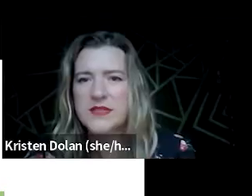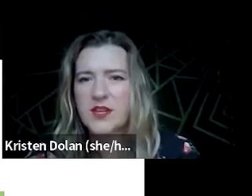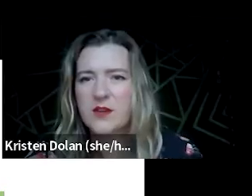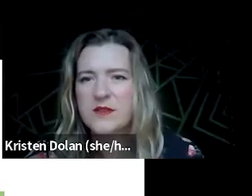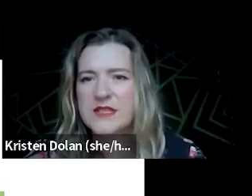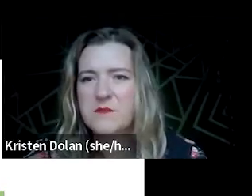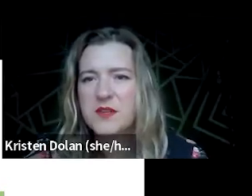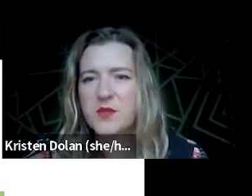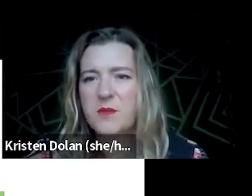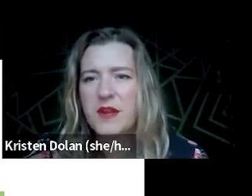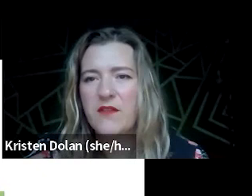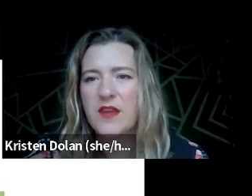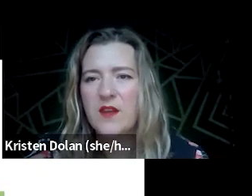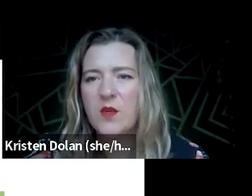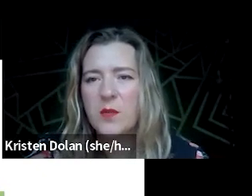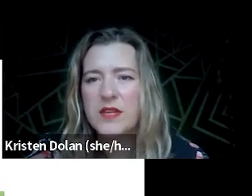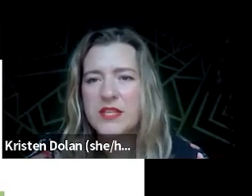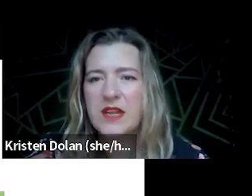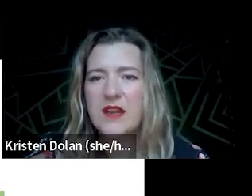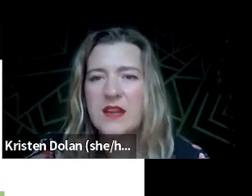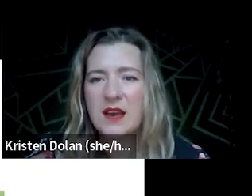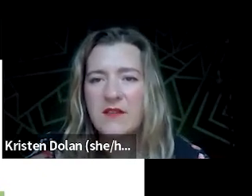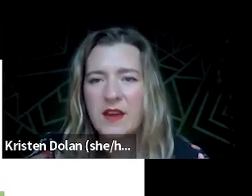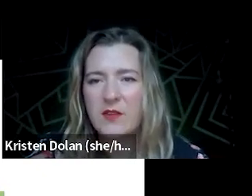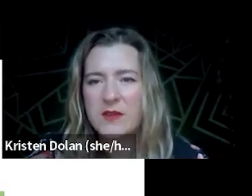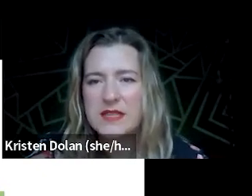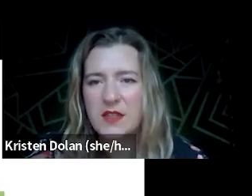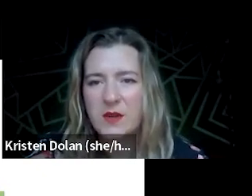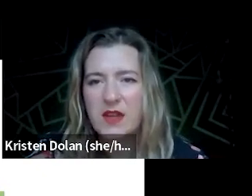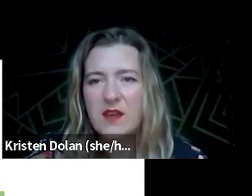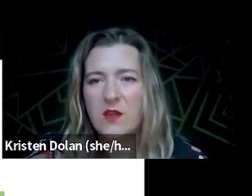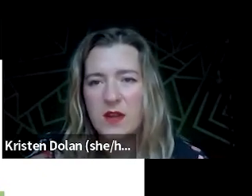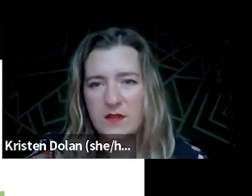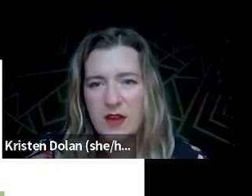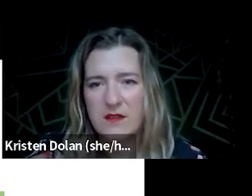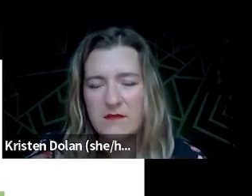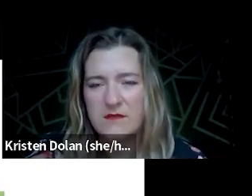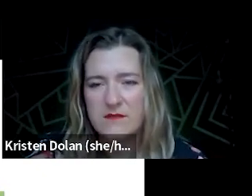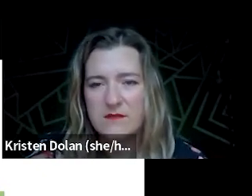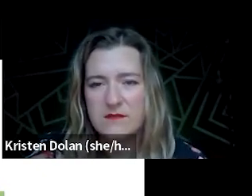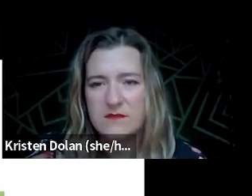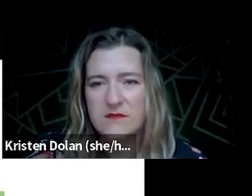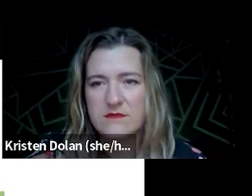Robert wants to know, does a mutual benefit corporation, not a 501c3, qualify?